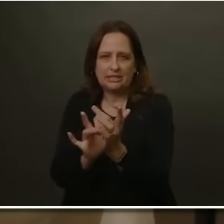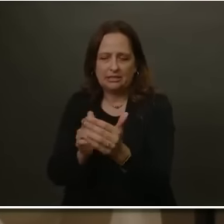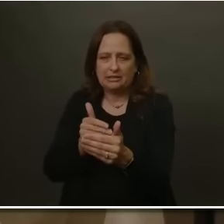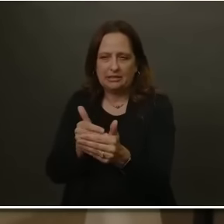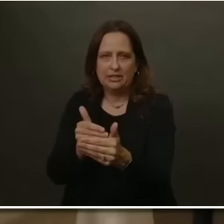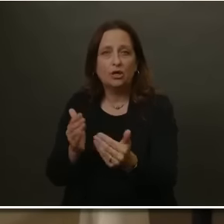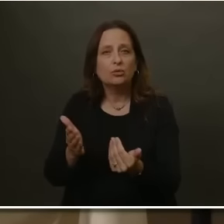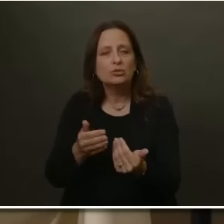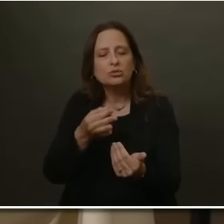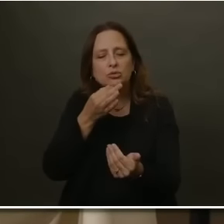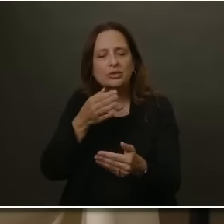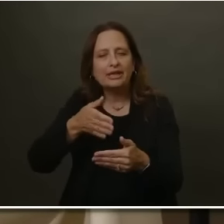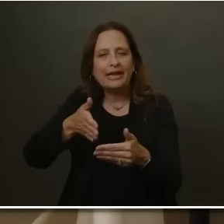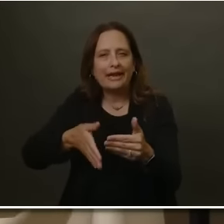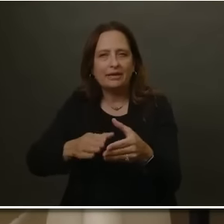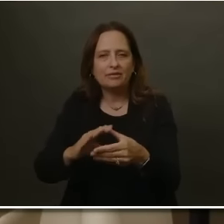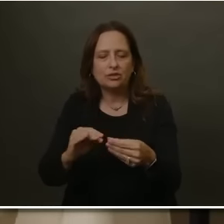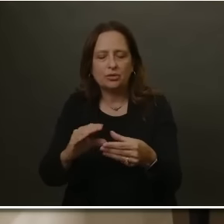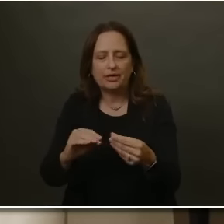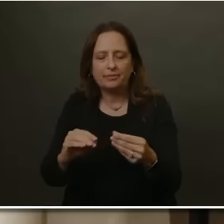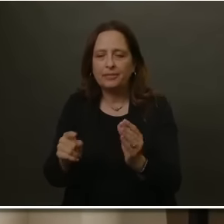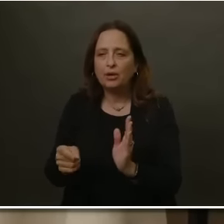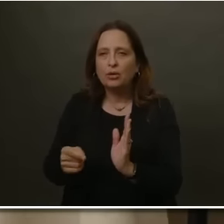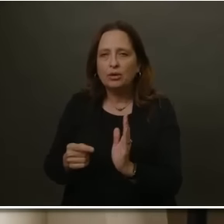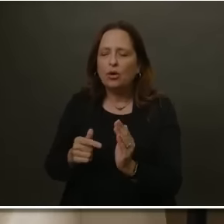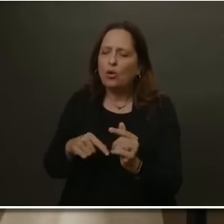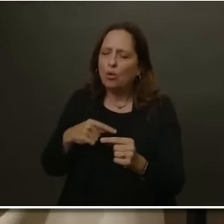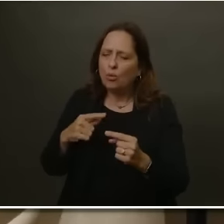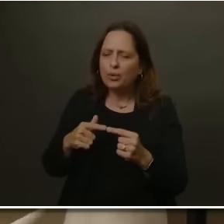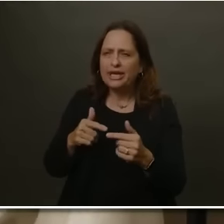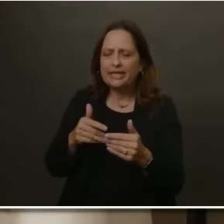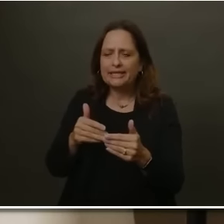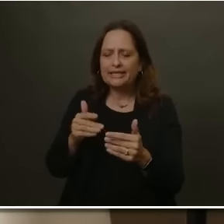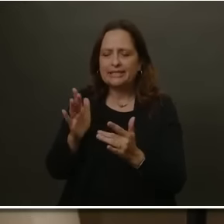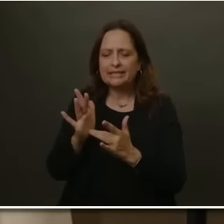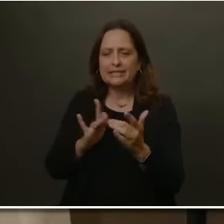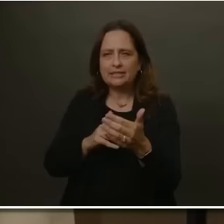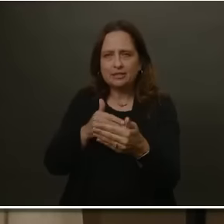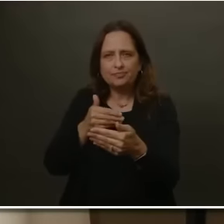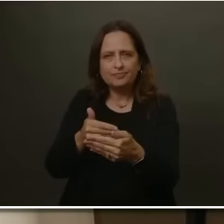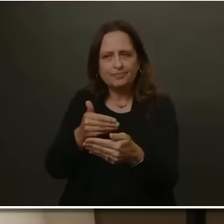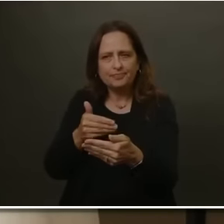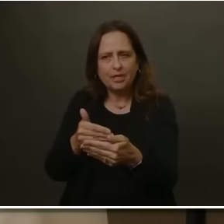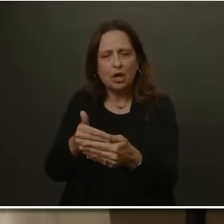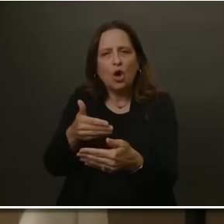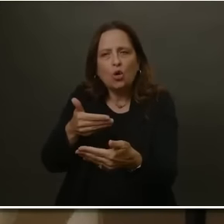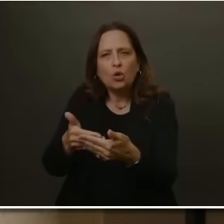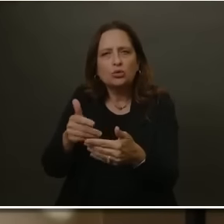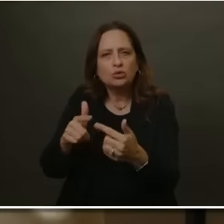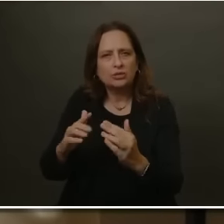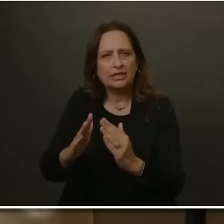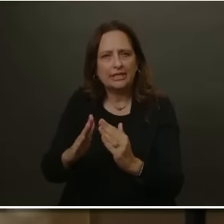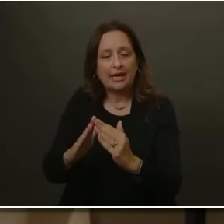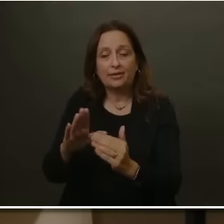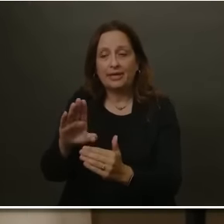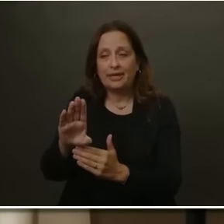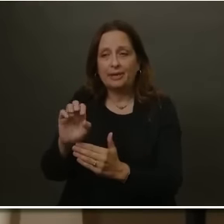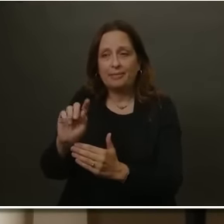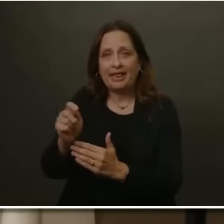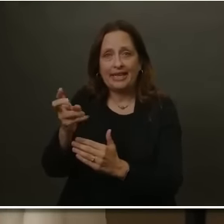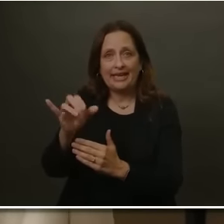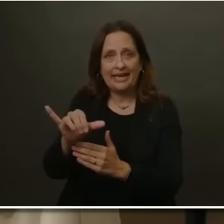of the story. Once Jesus is getting close to Bethany, Martha, true to form, runs out to meet Jesus. And I can